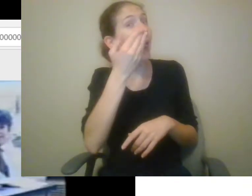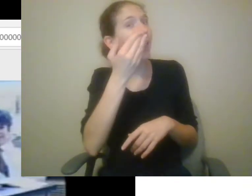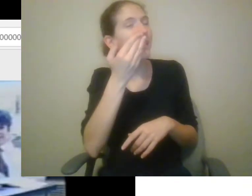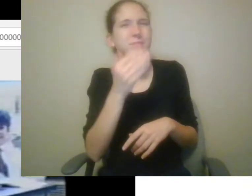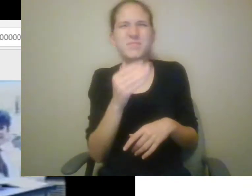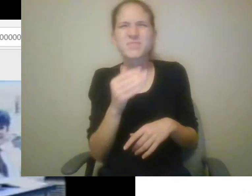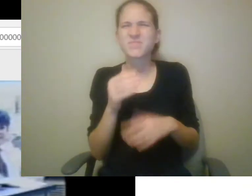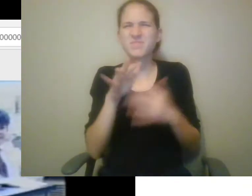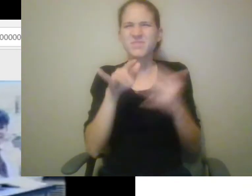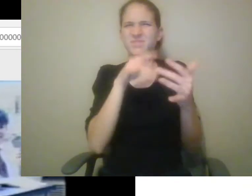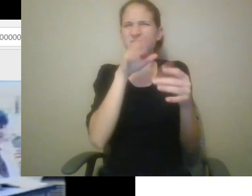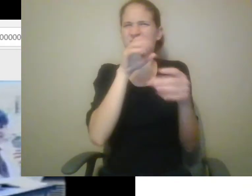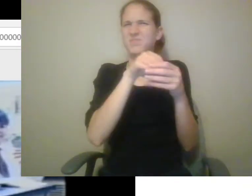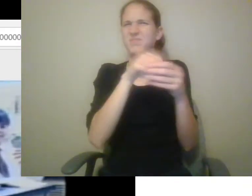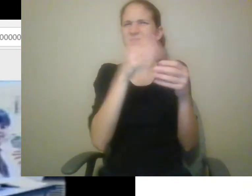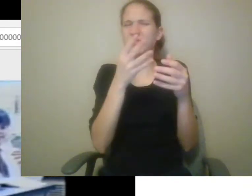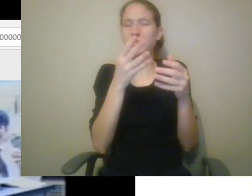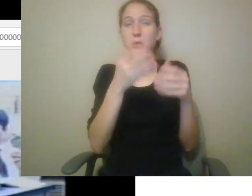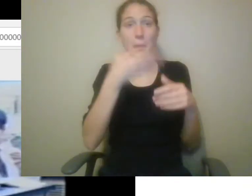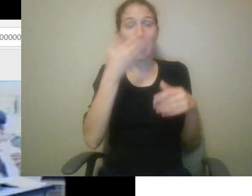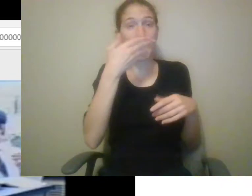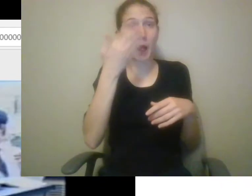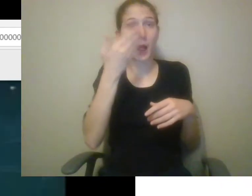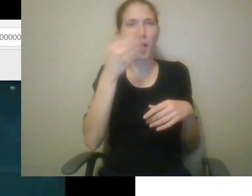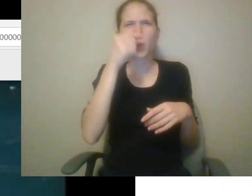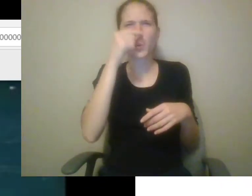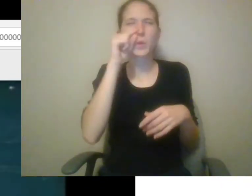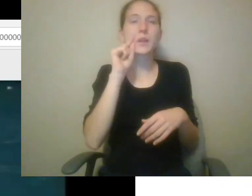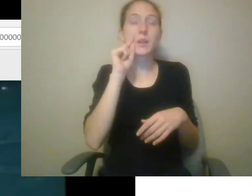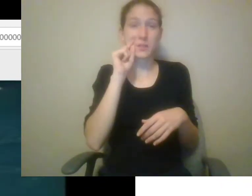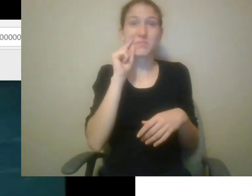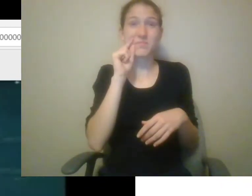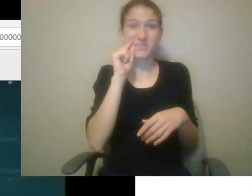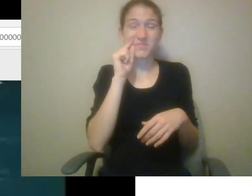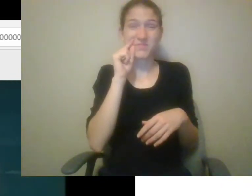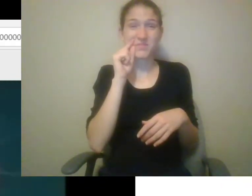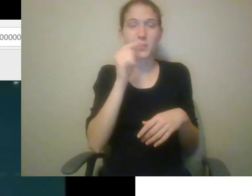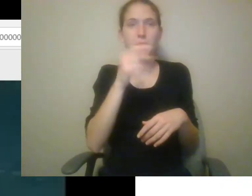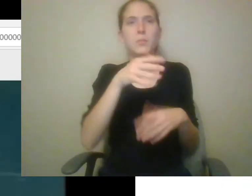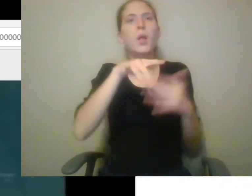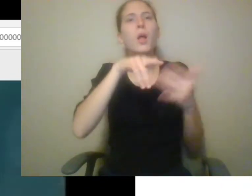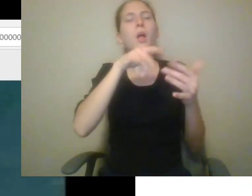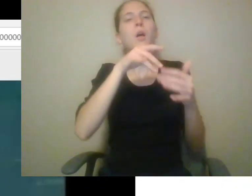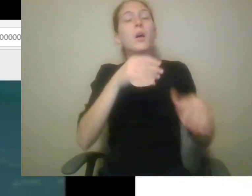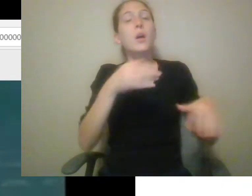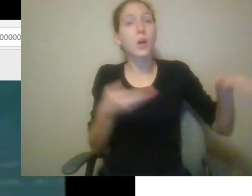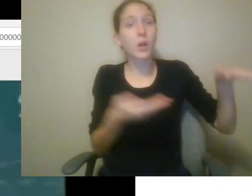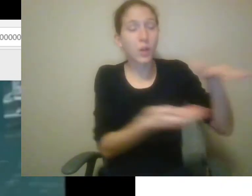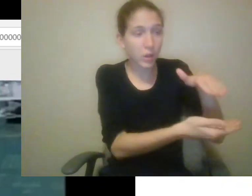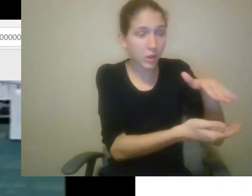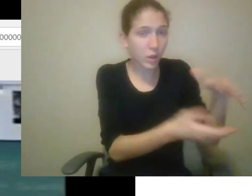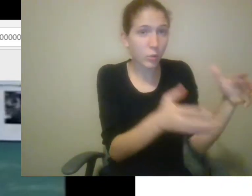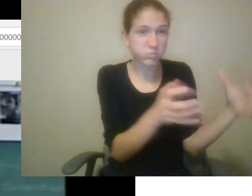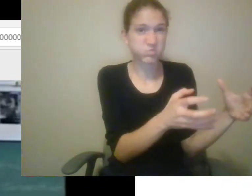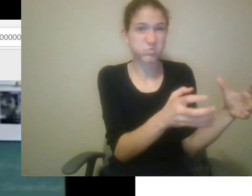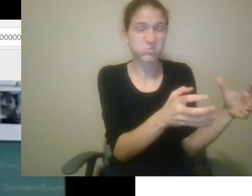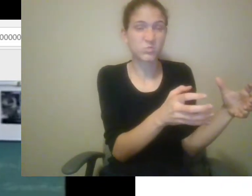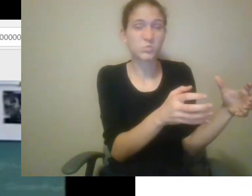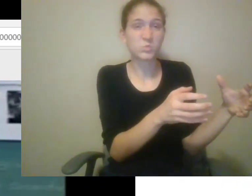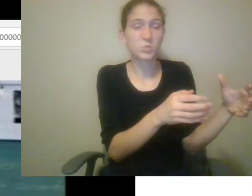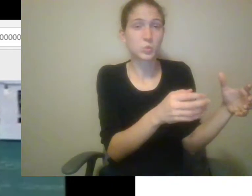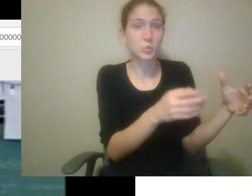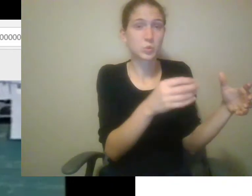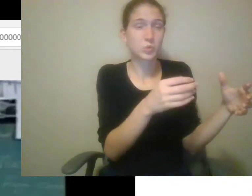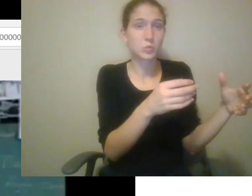Not the turkey smell. What's in the fuse? You're smelling turkey. When you smell anything, it's a